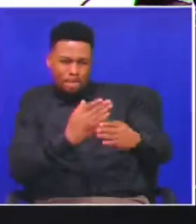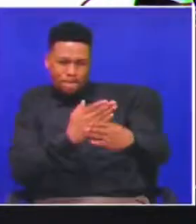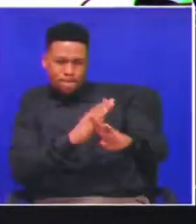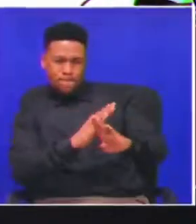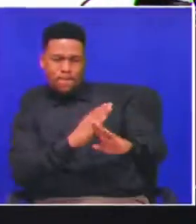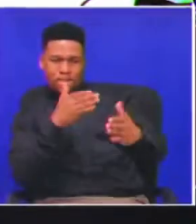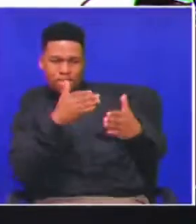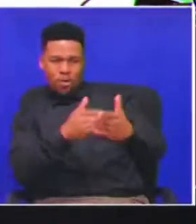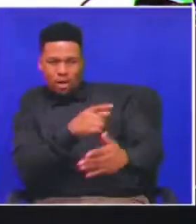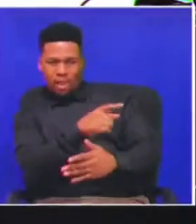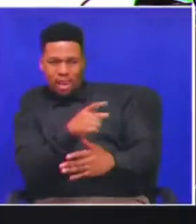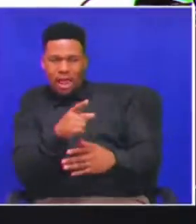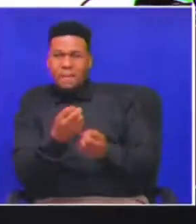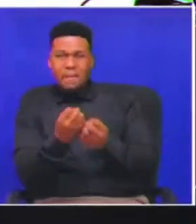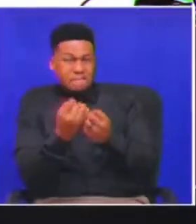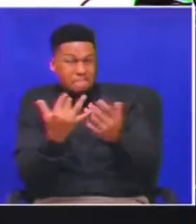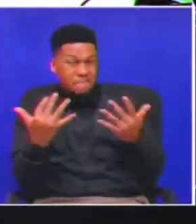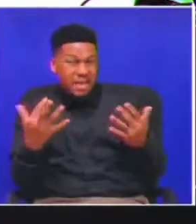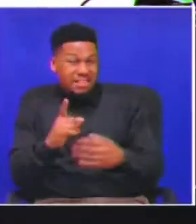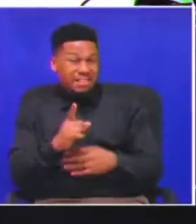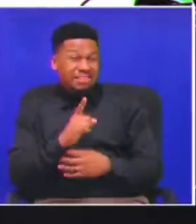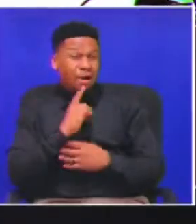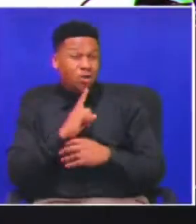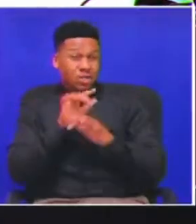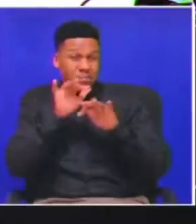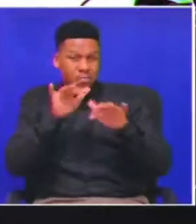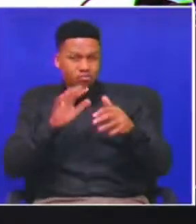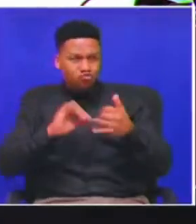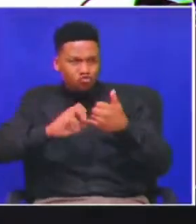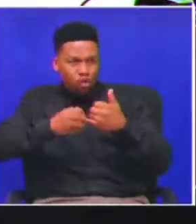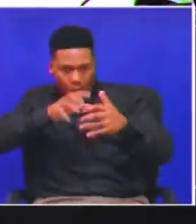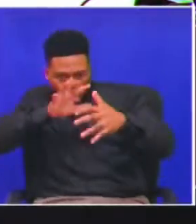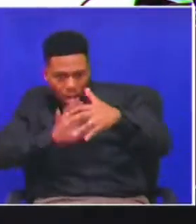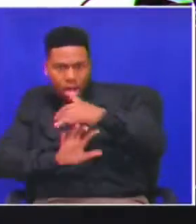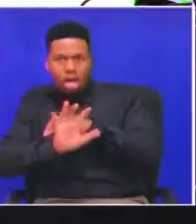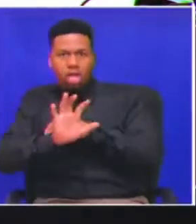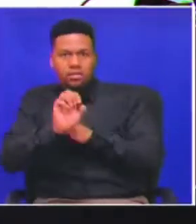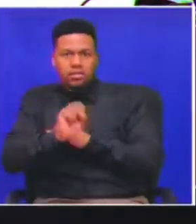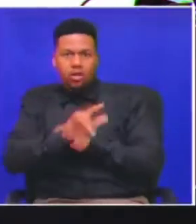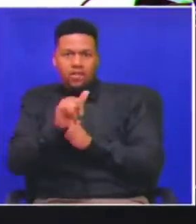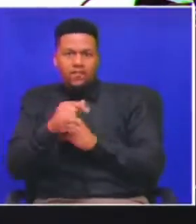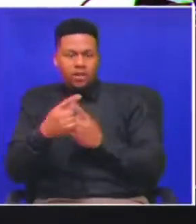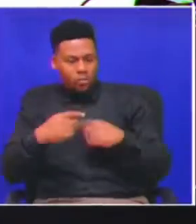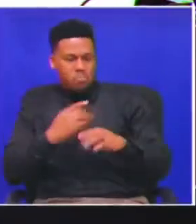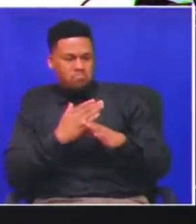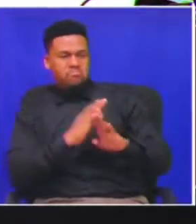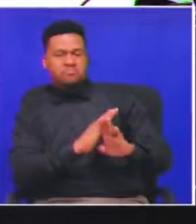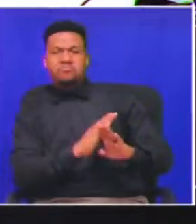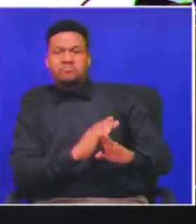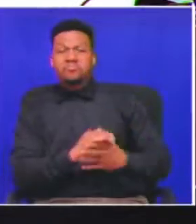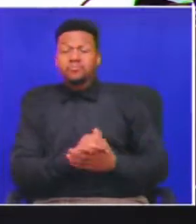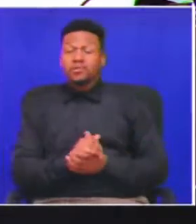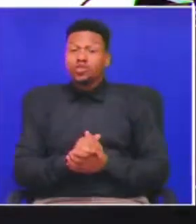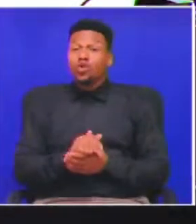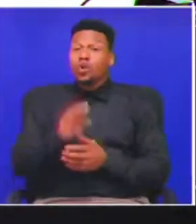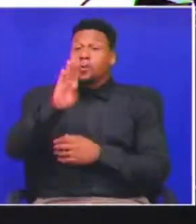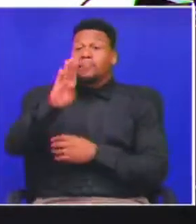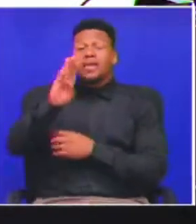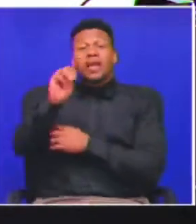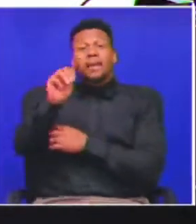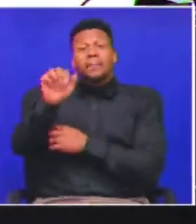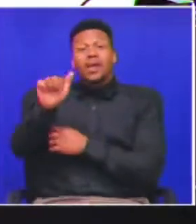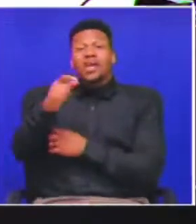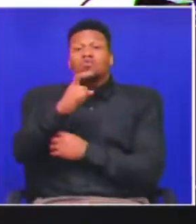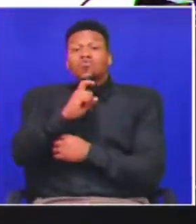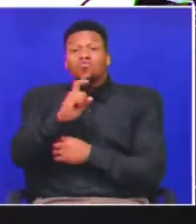flooding into our country. So the BMA has demonstrated the effectiveness of modern technology, like the